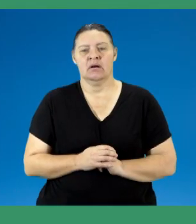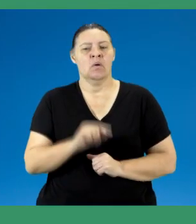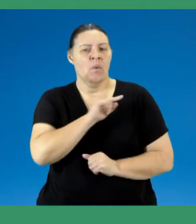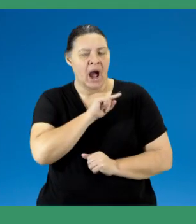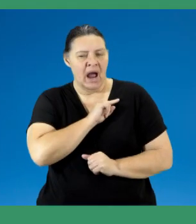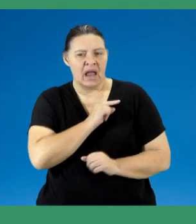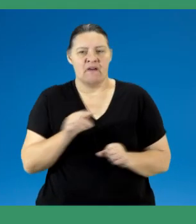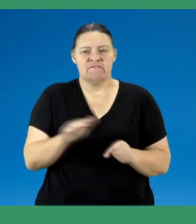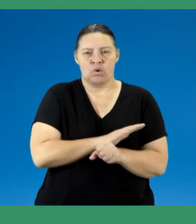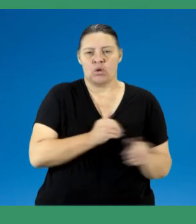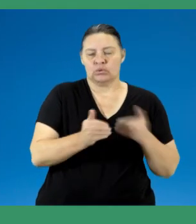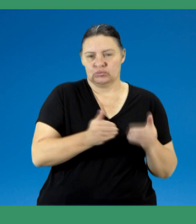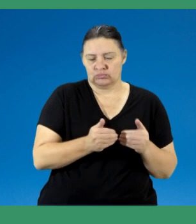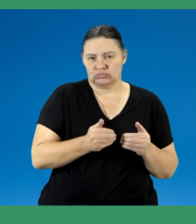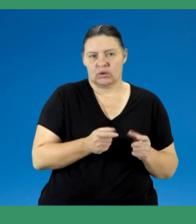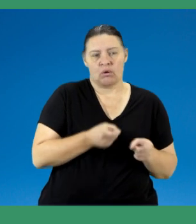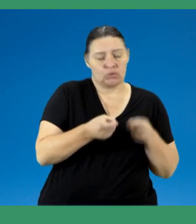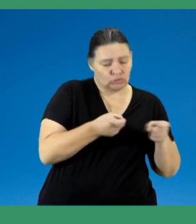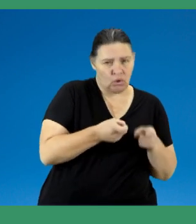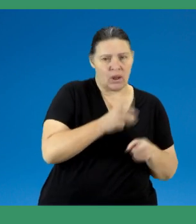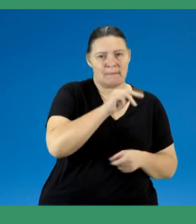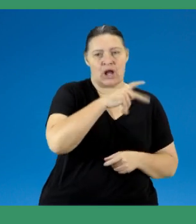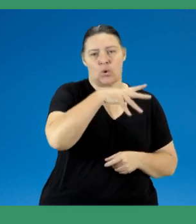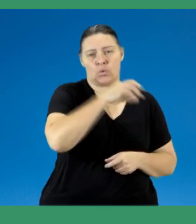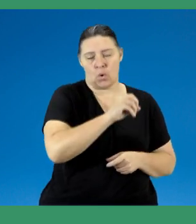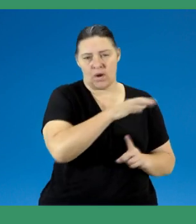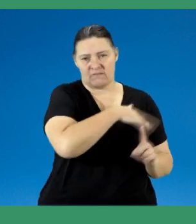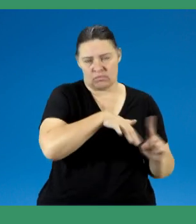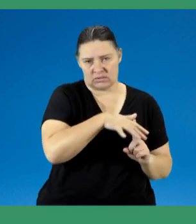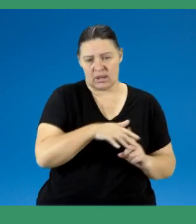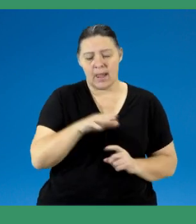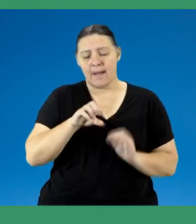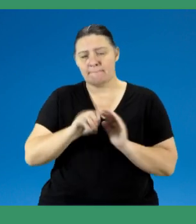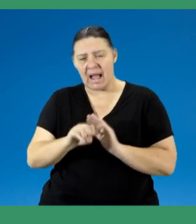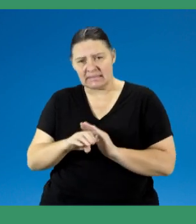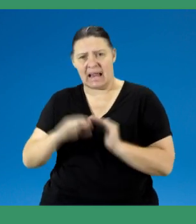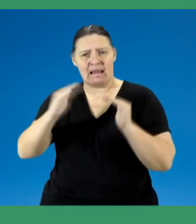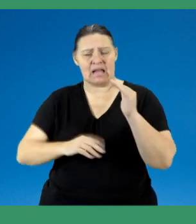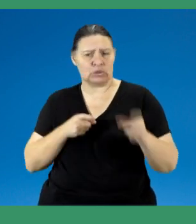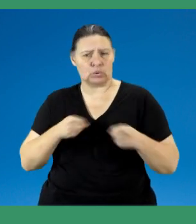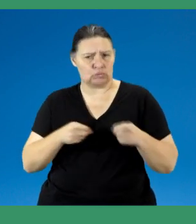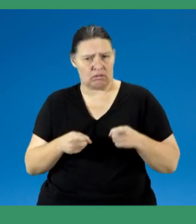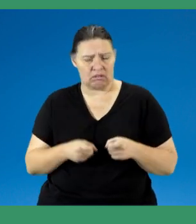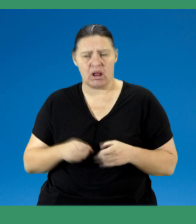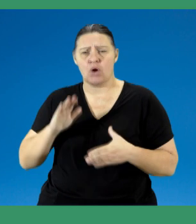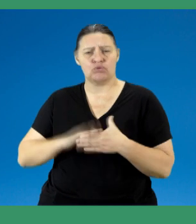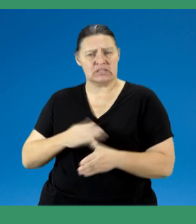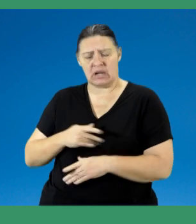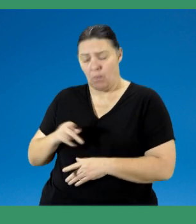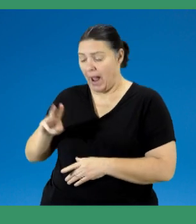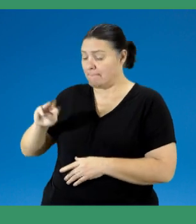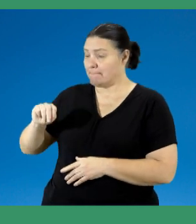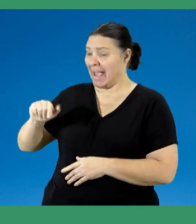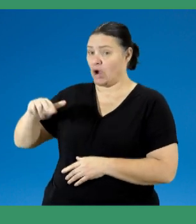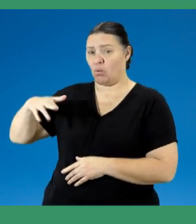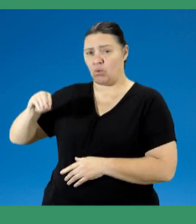Reasons for full control on the micro environment and reasons for less control on the market environment, reasons for no